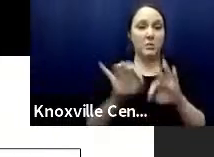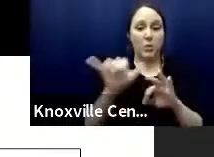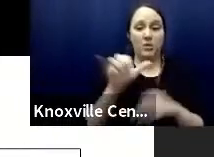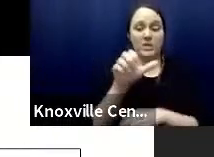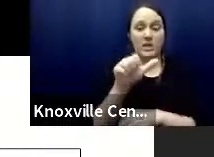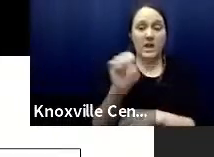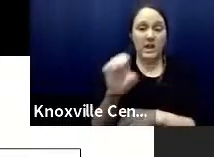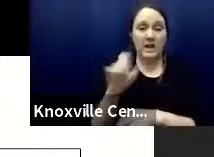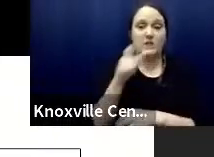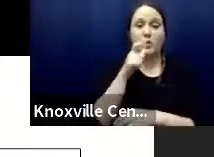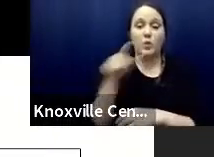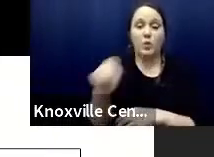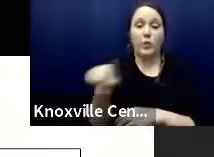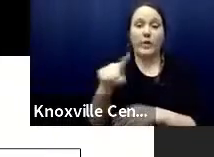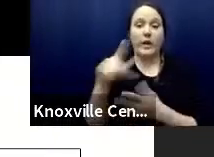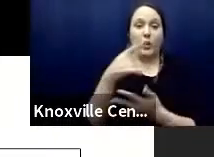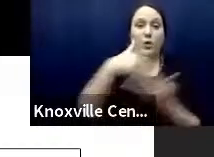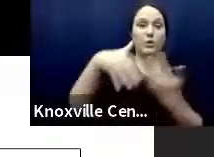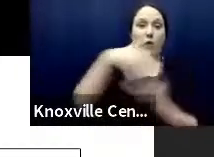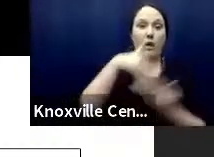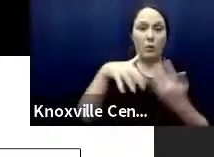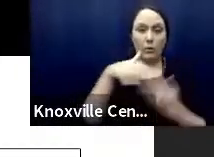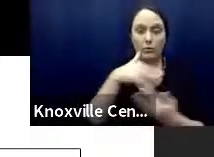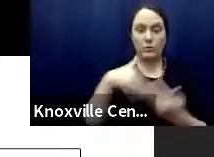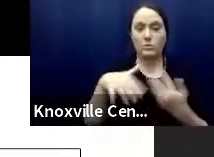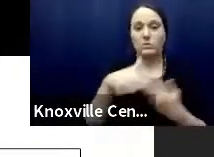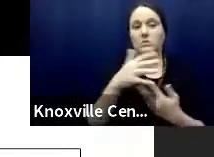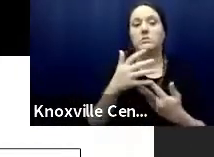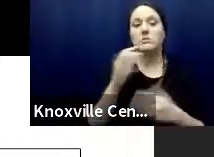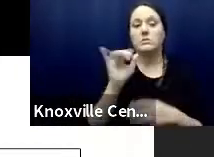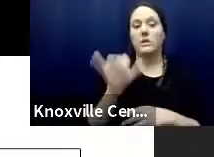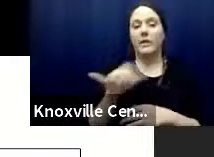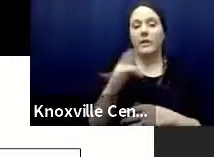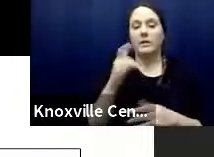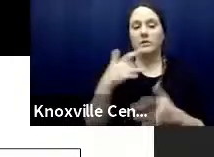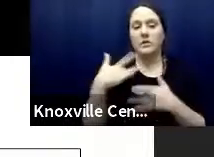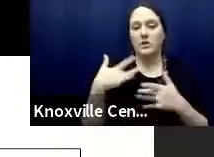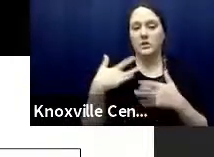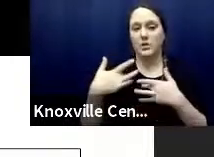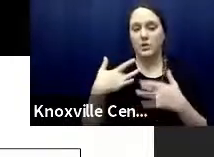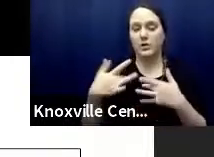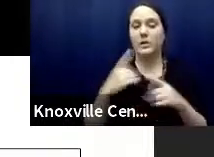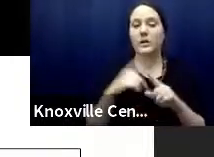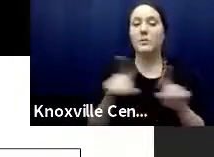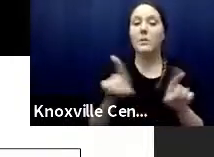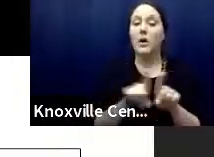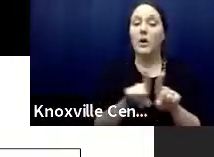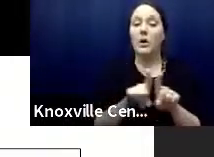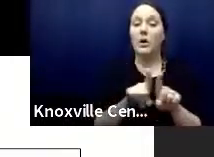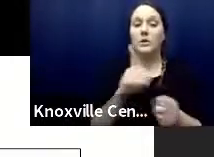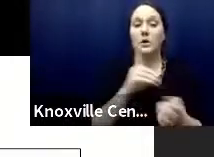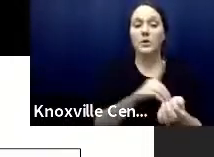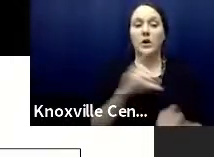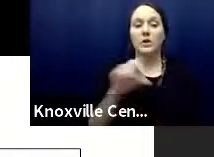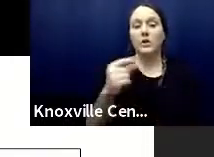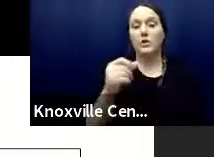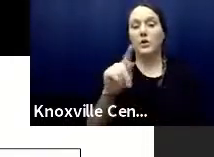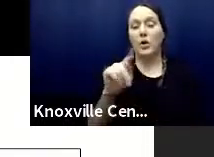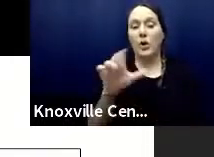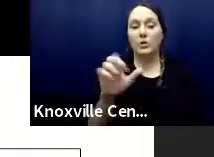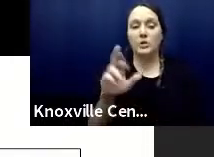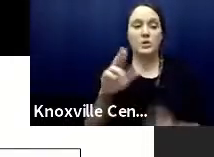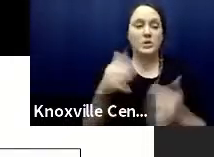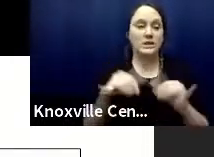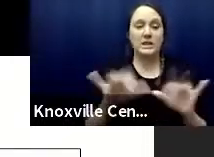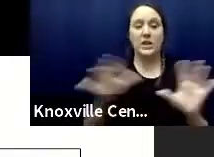else they're potentially mixing with, which is a concern. But I also, Dr. Gocher, I mean, there's still a